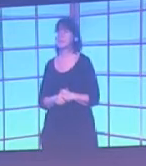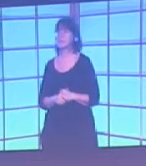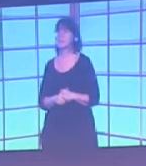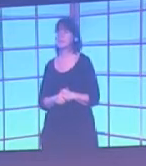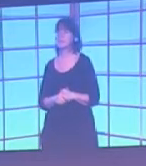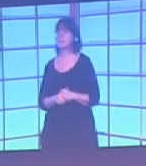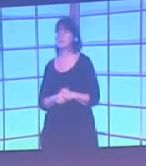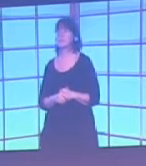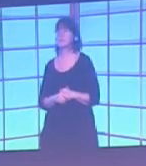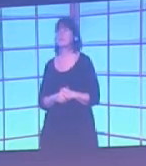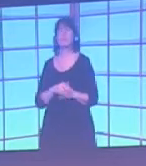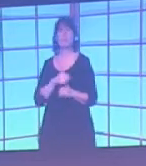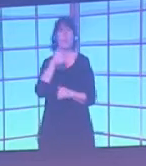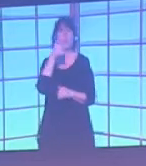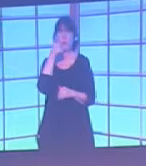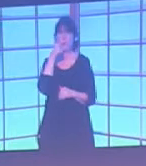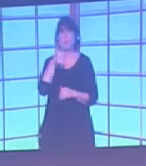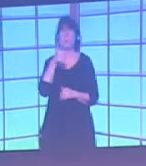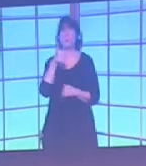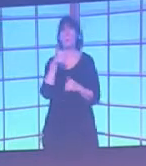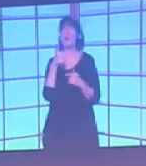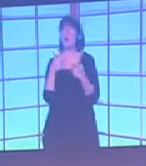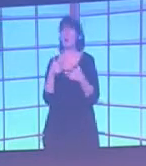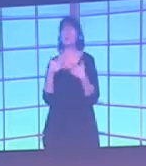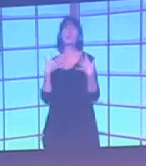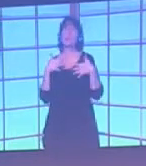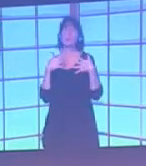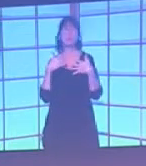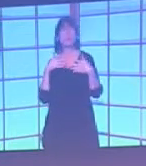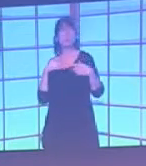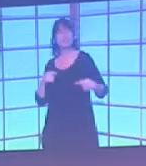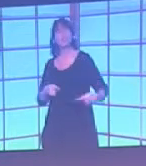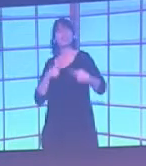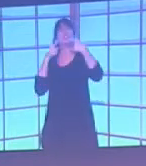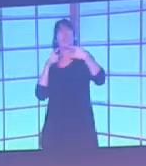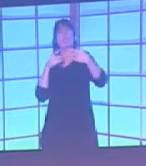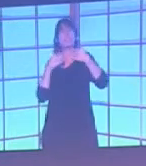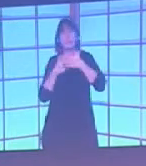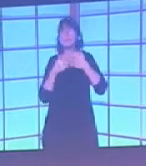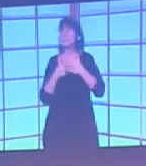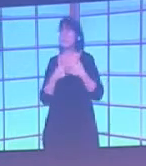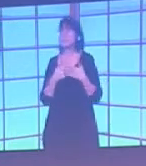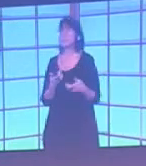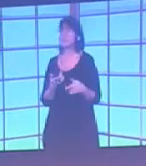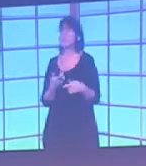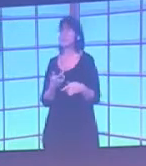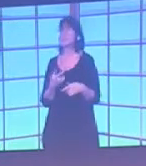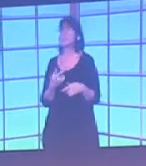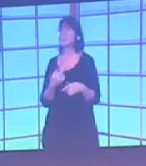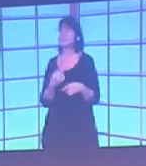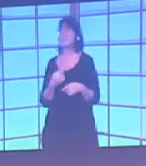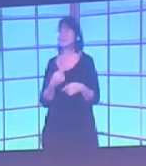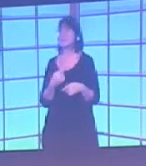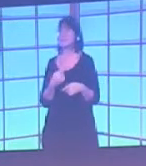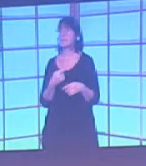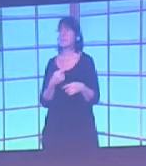Well, I think one of the first things that will be most challenging for people is, as you say, to actually formally set